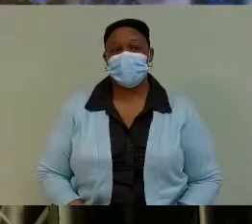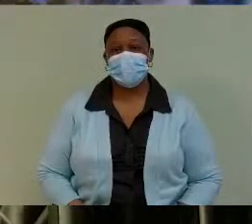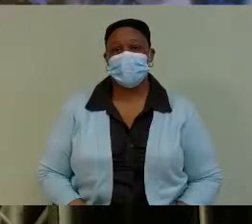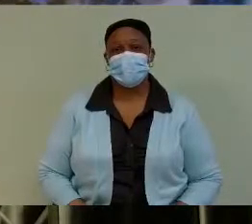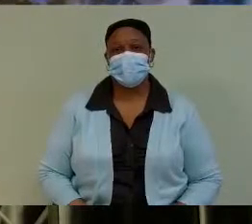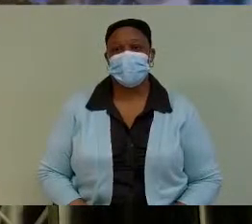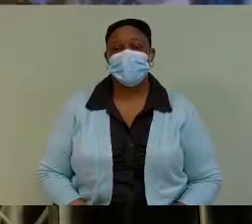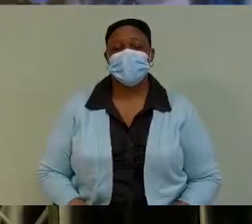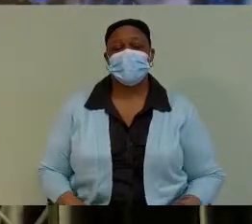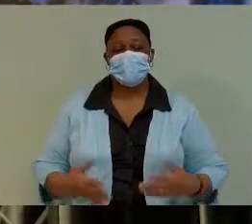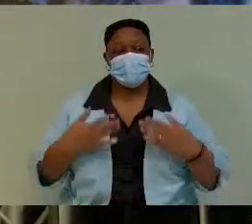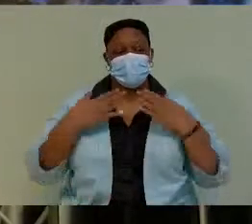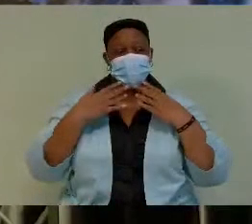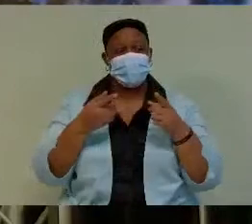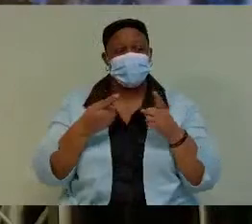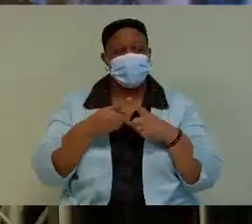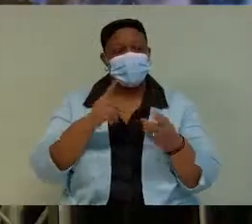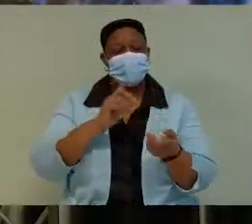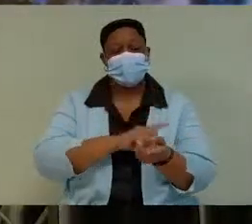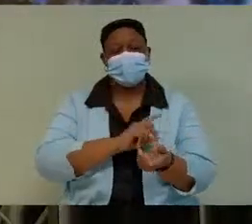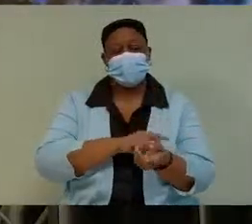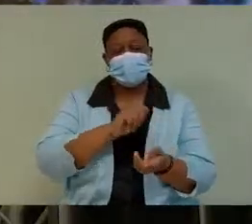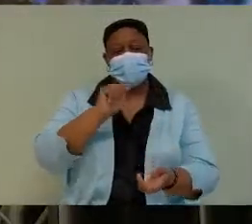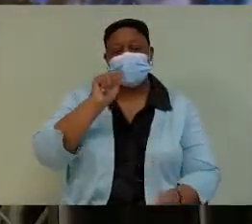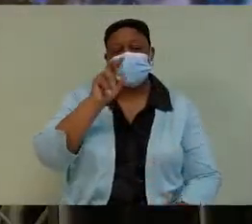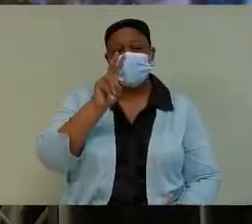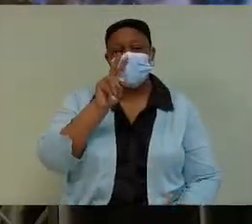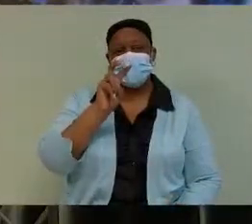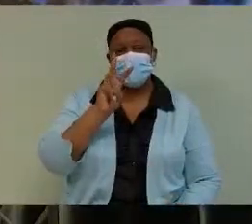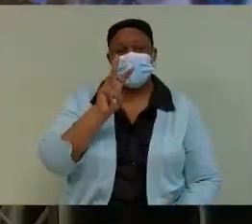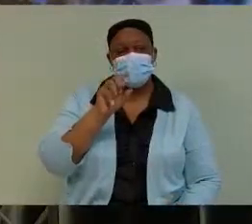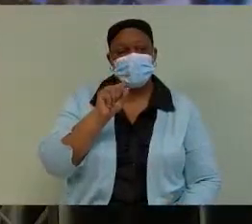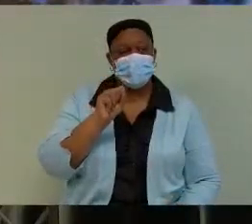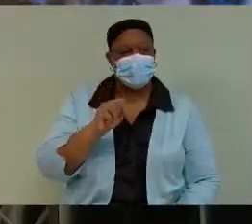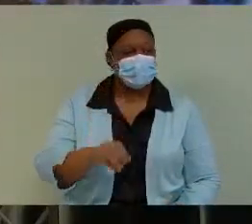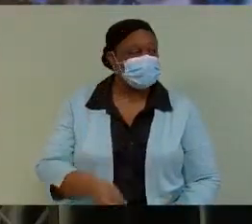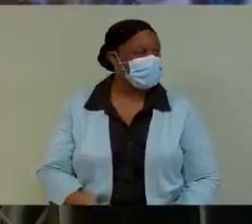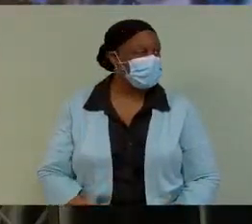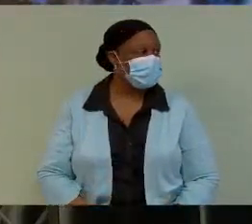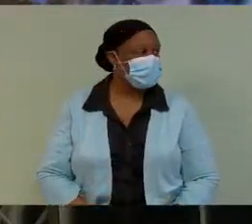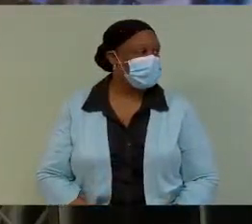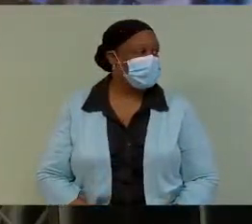Thank you very much, Dr. Laws.